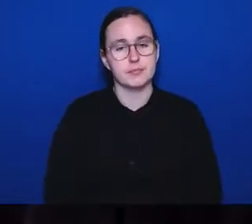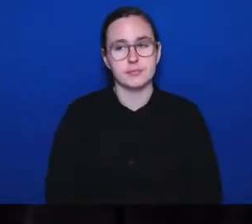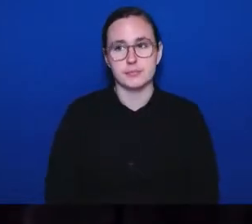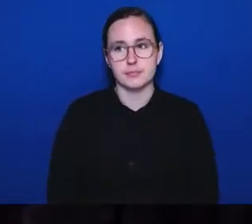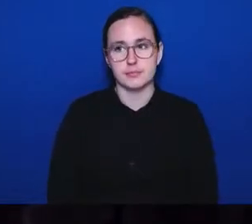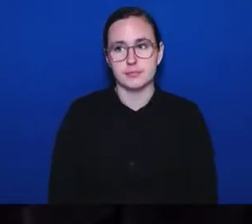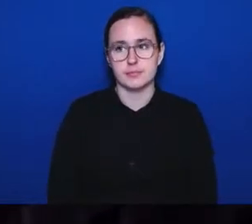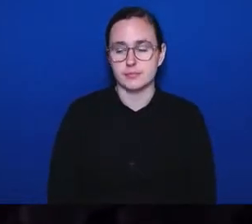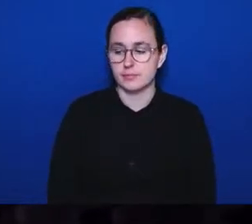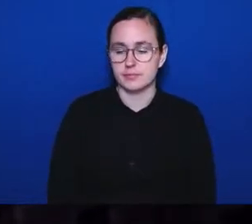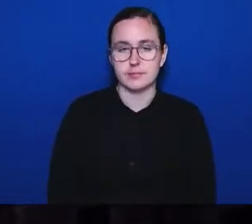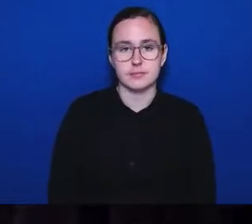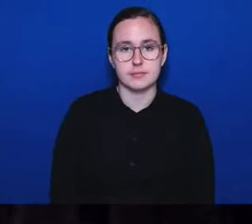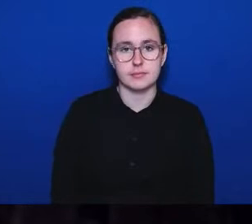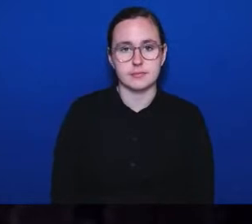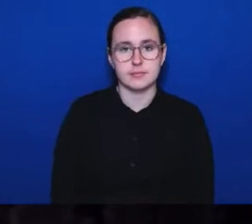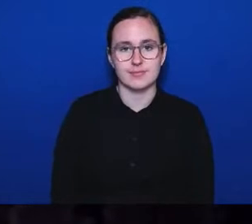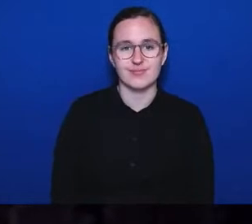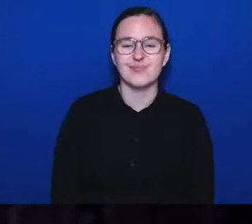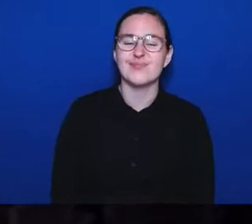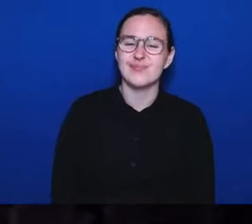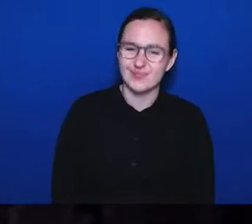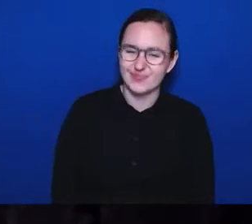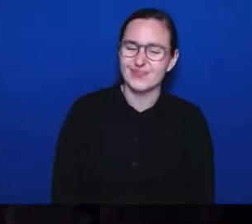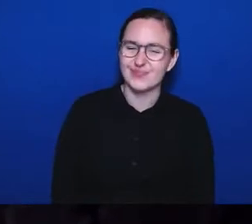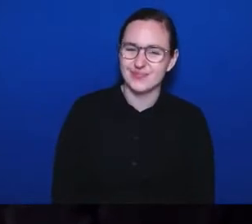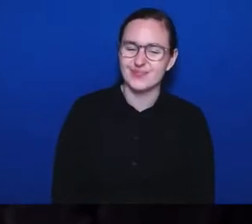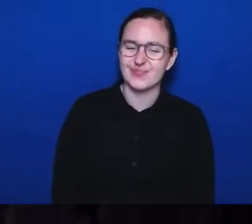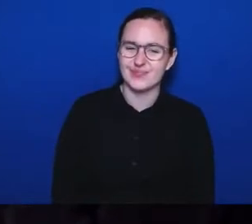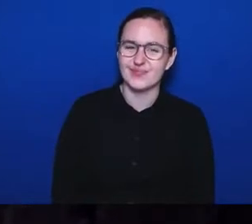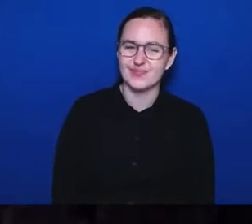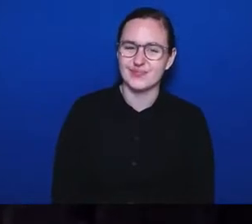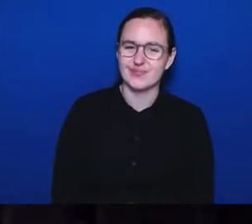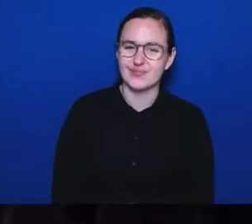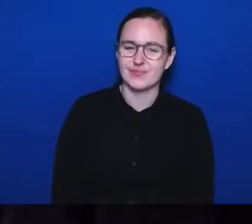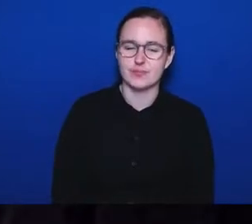Hi, I just wanted to check, based on the answers we've had so far,